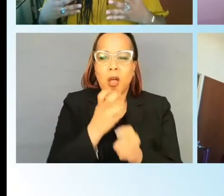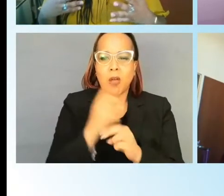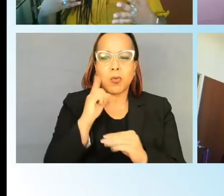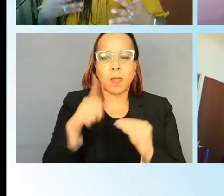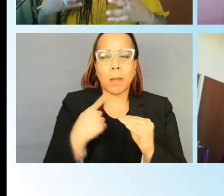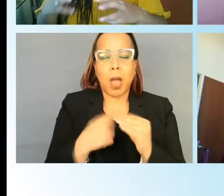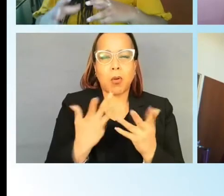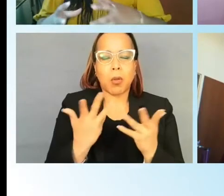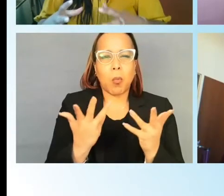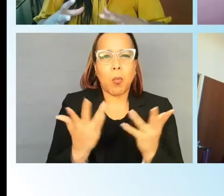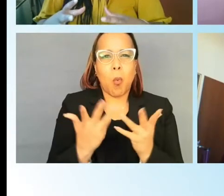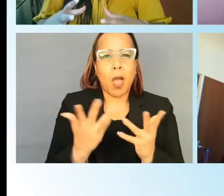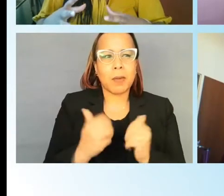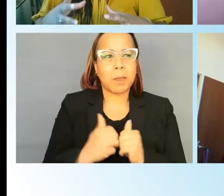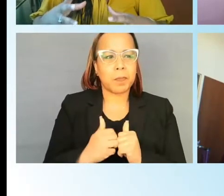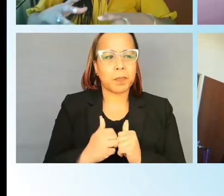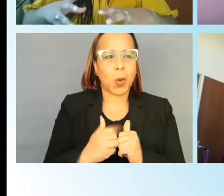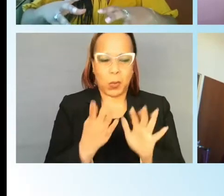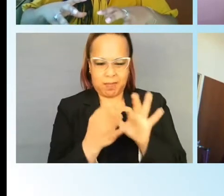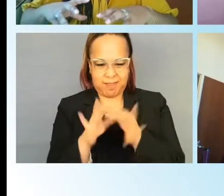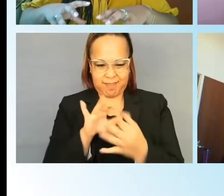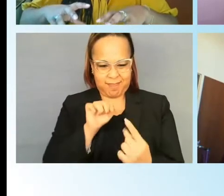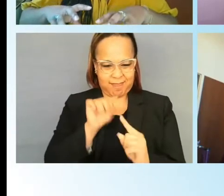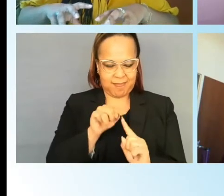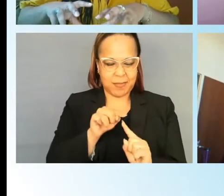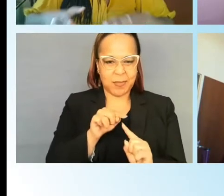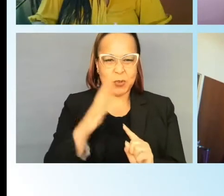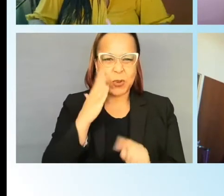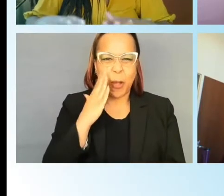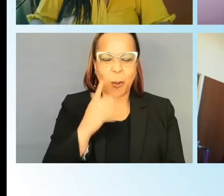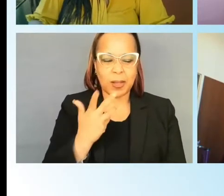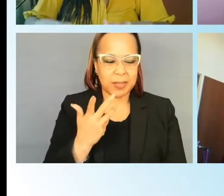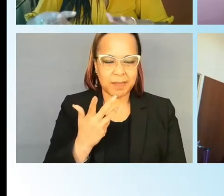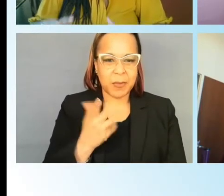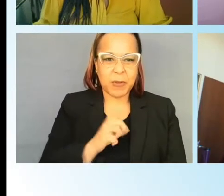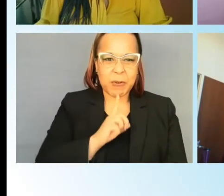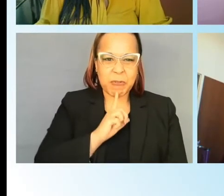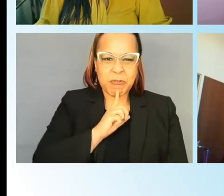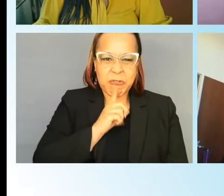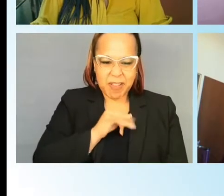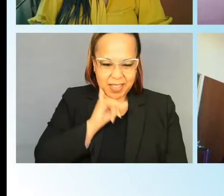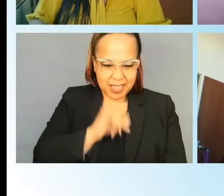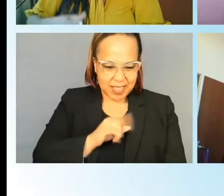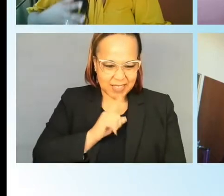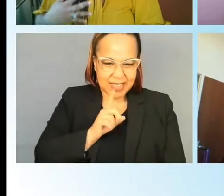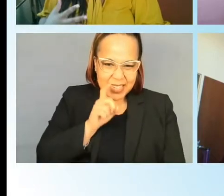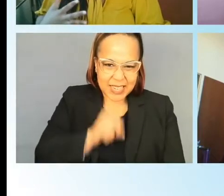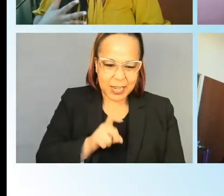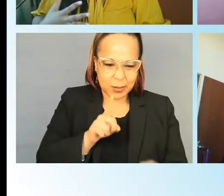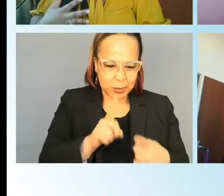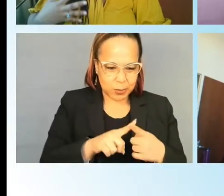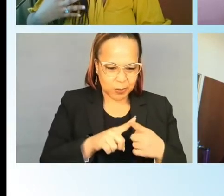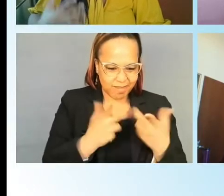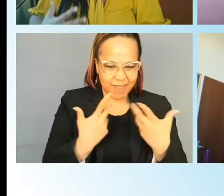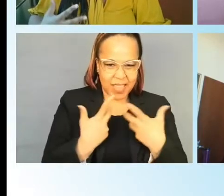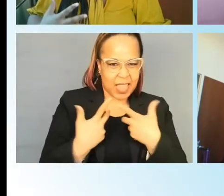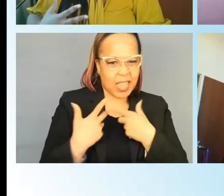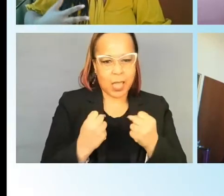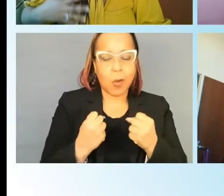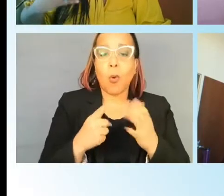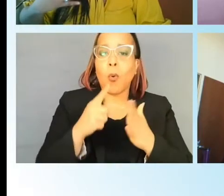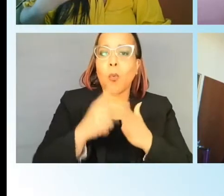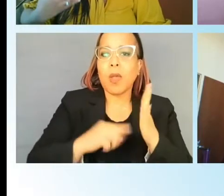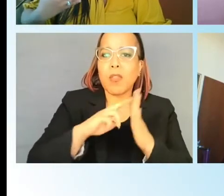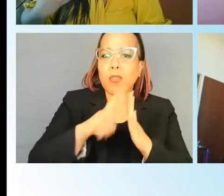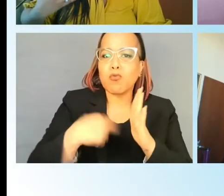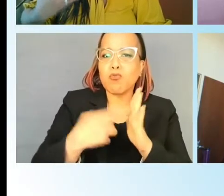what, when it comes to this, like, you know, this really authentic need to heal, what is the role of a